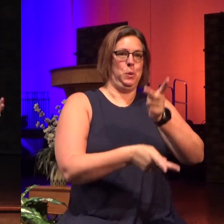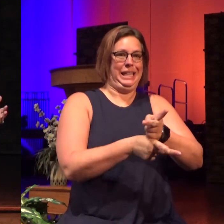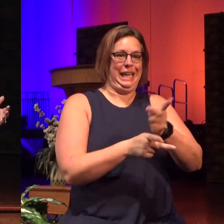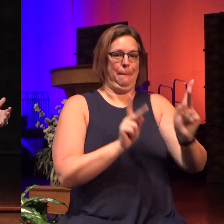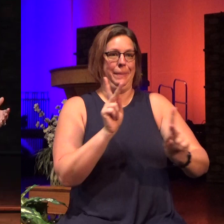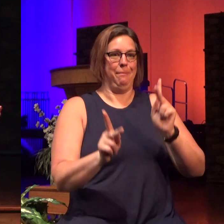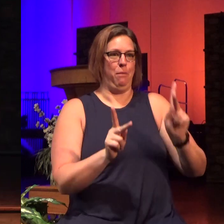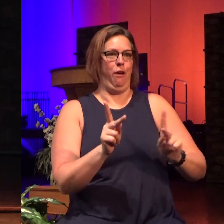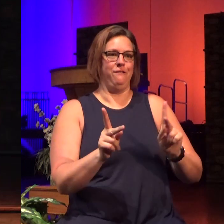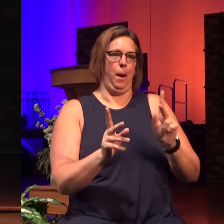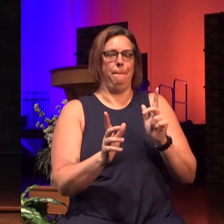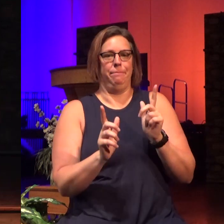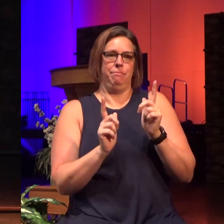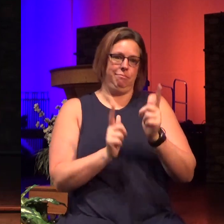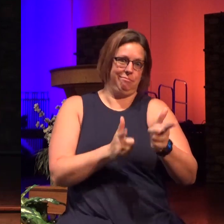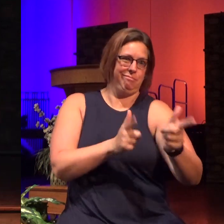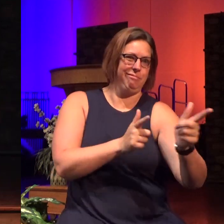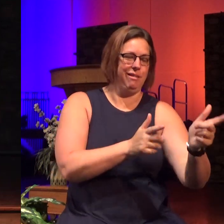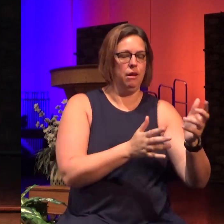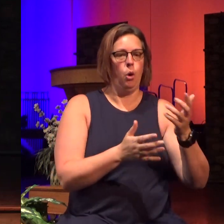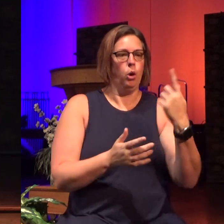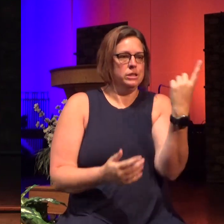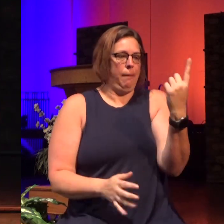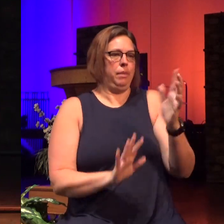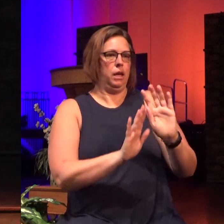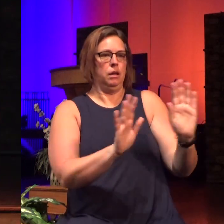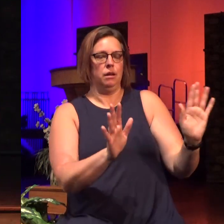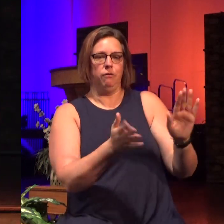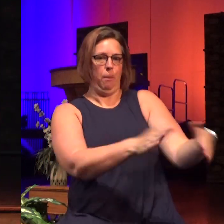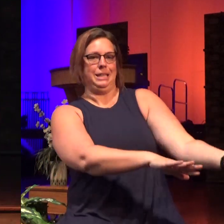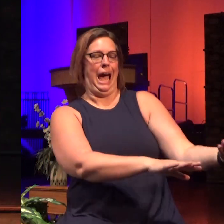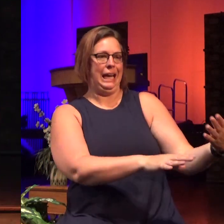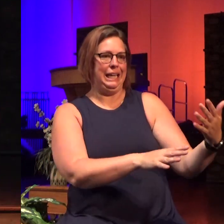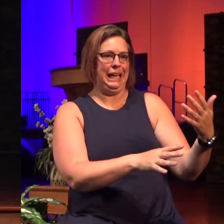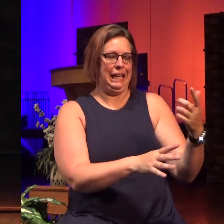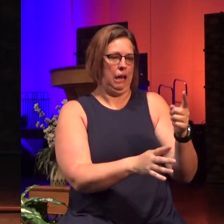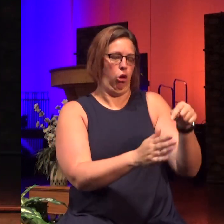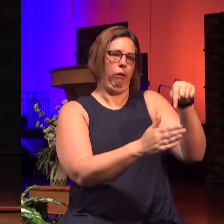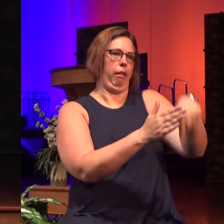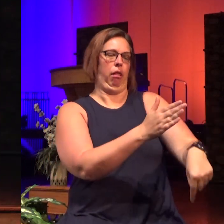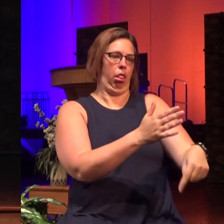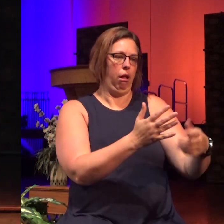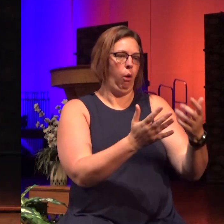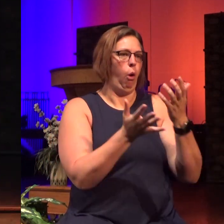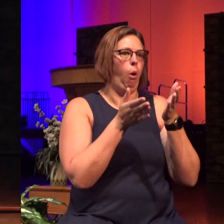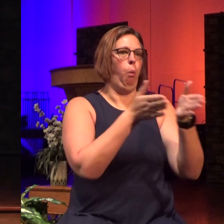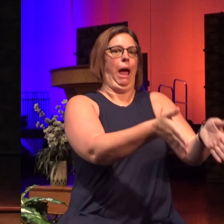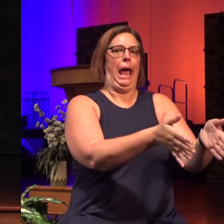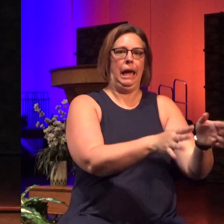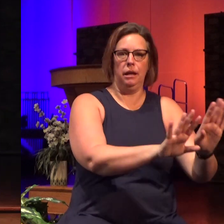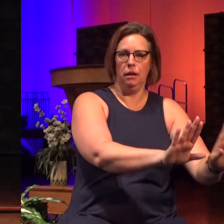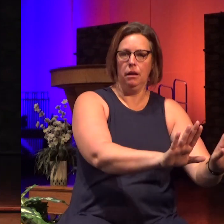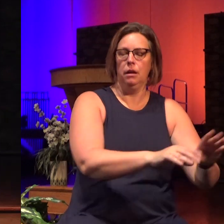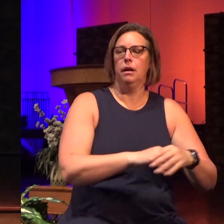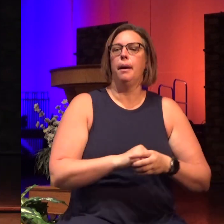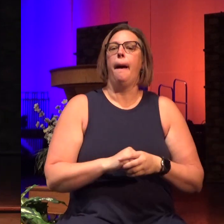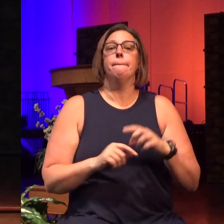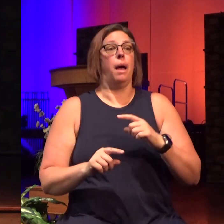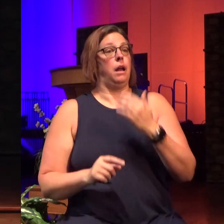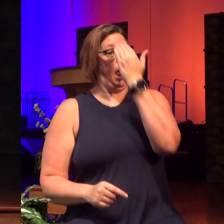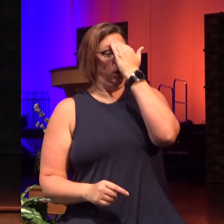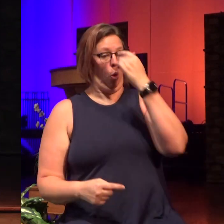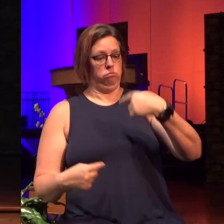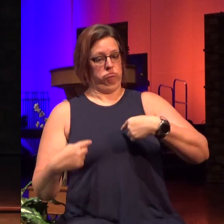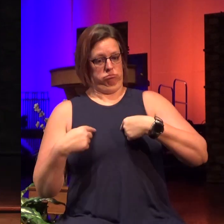being executed and keep people from dying in such a profound way, I do know that I live